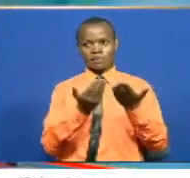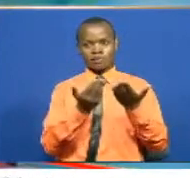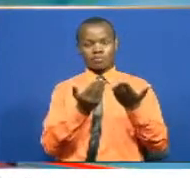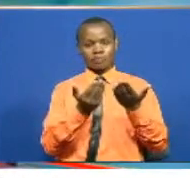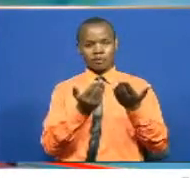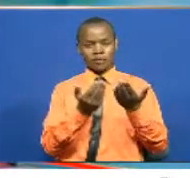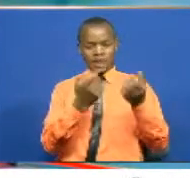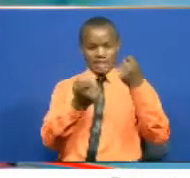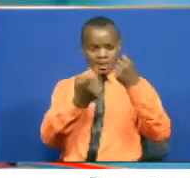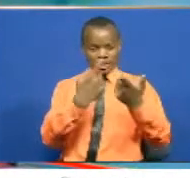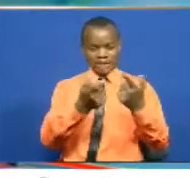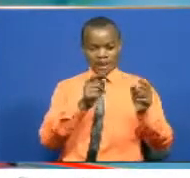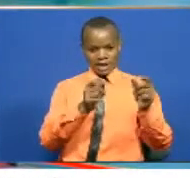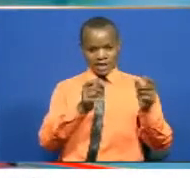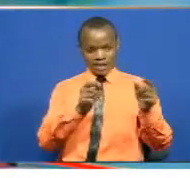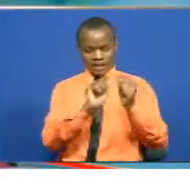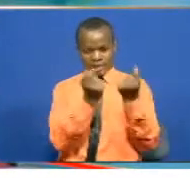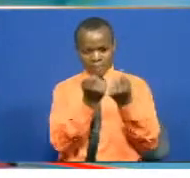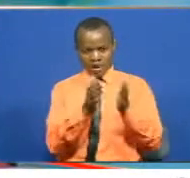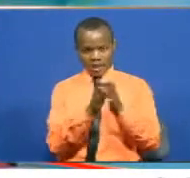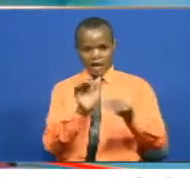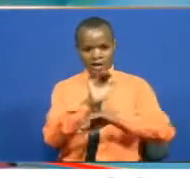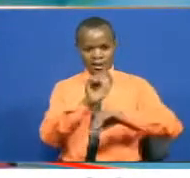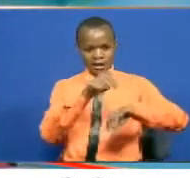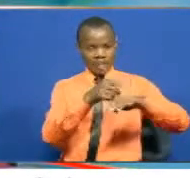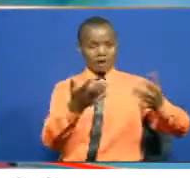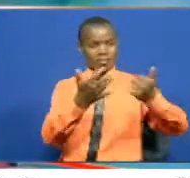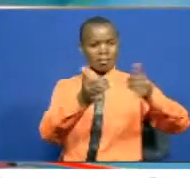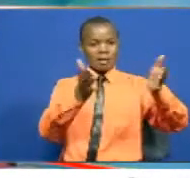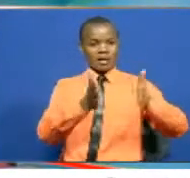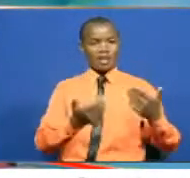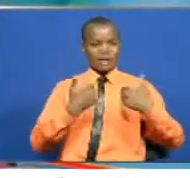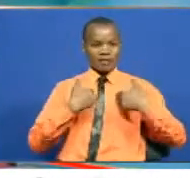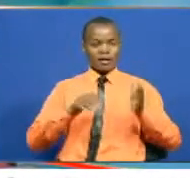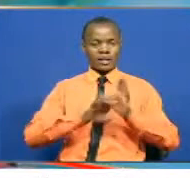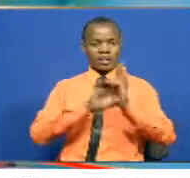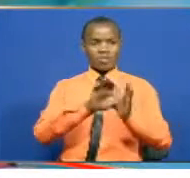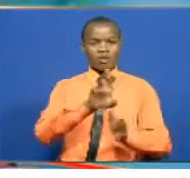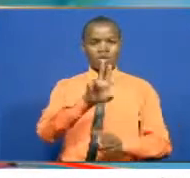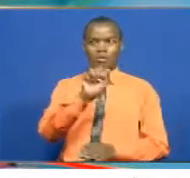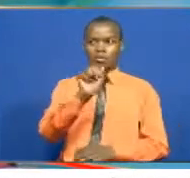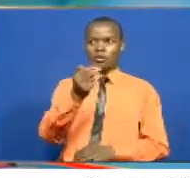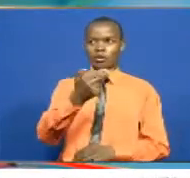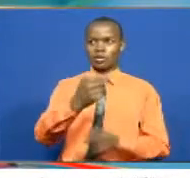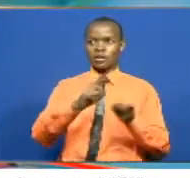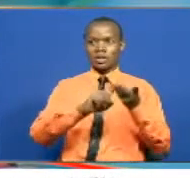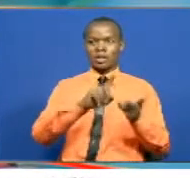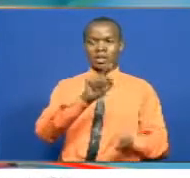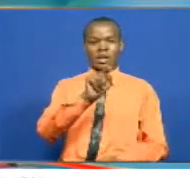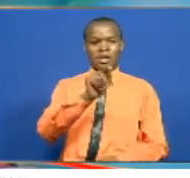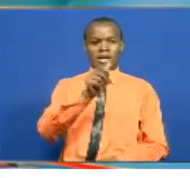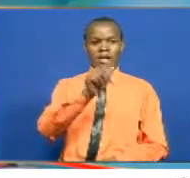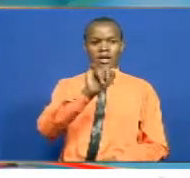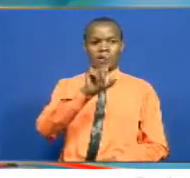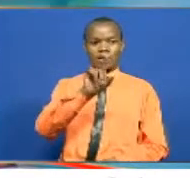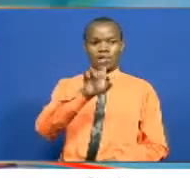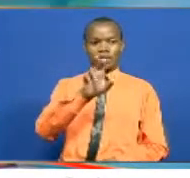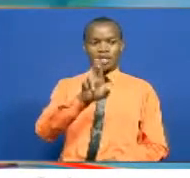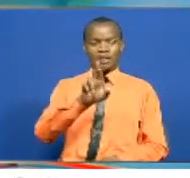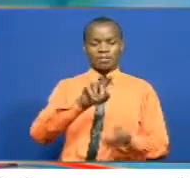him, when it comes now to having players, for example, you know, Bush, Tyler, we had Nyakundi, who also came in